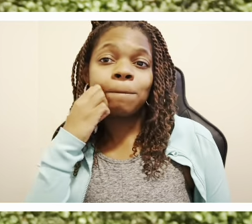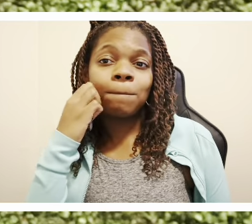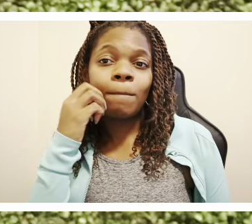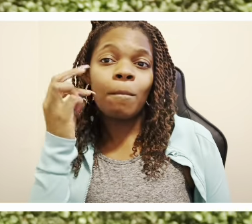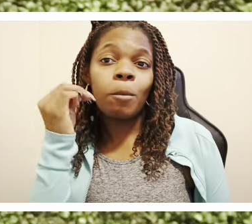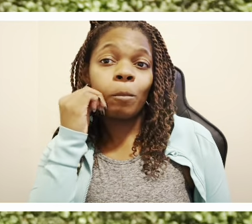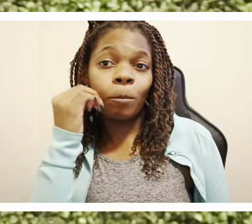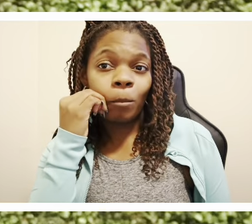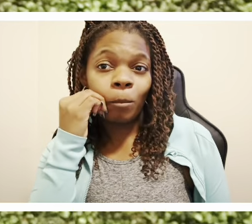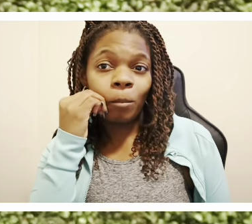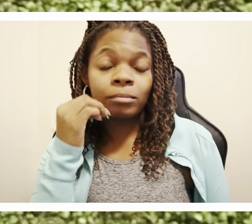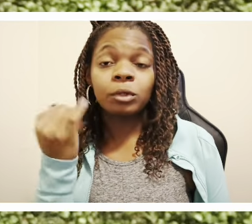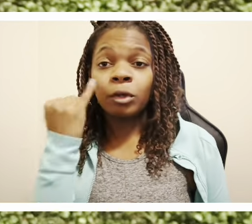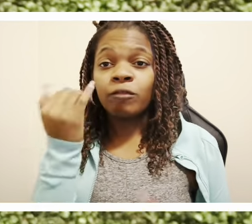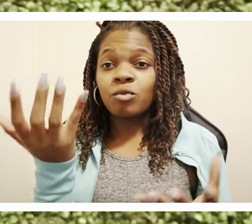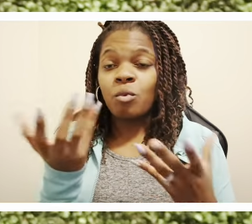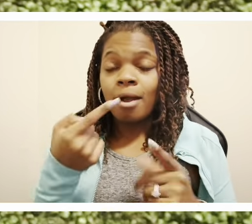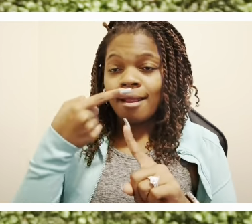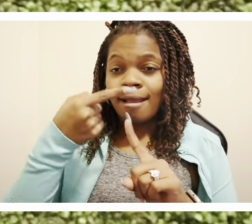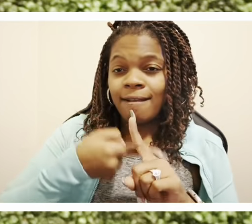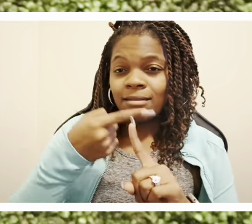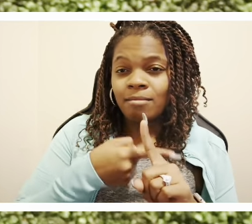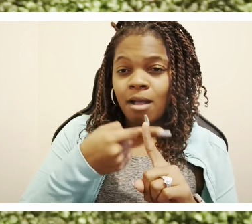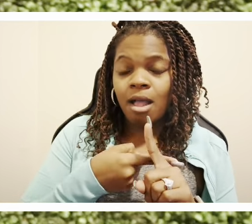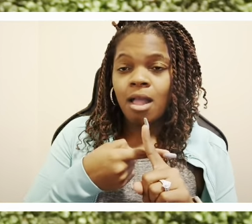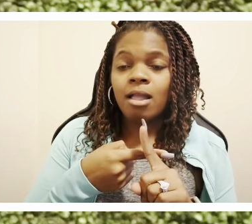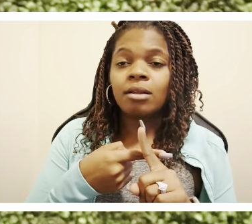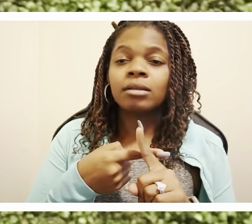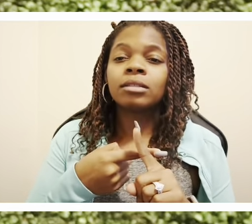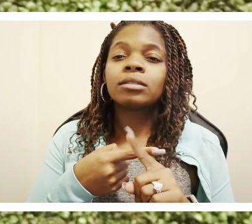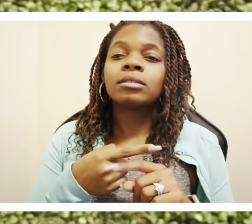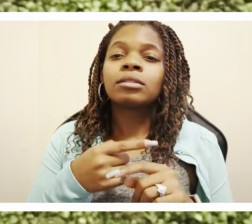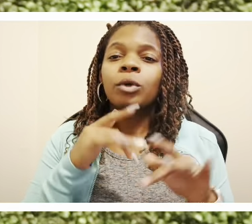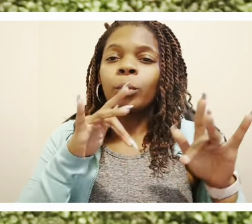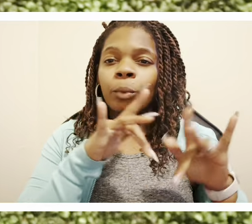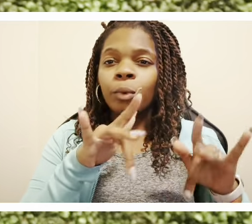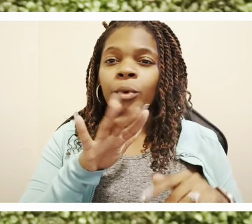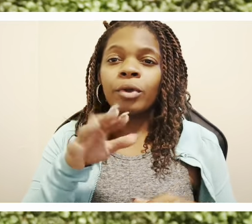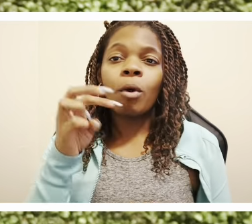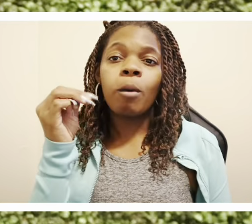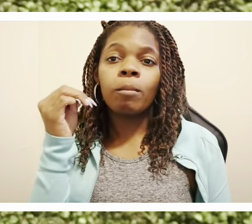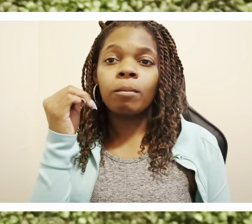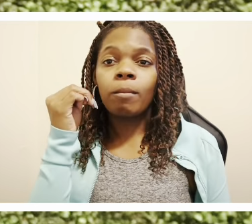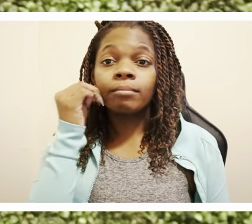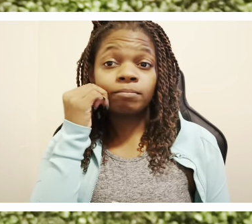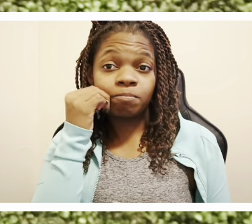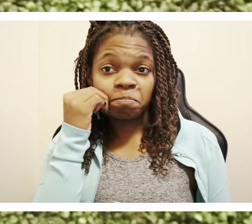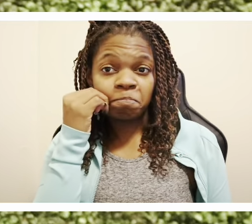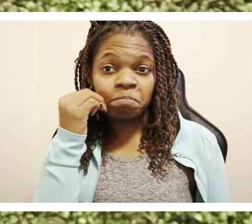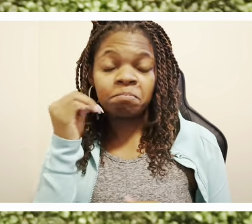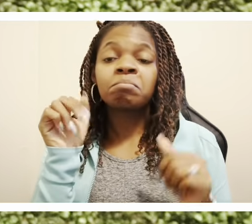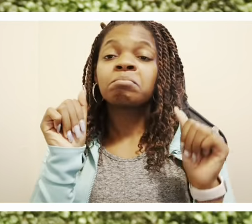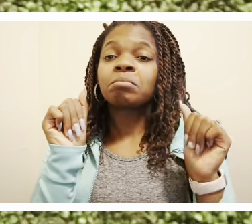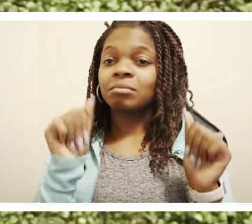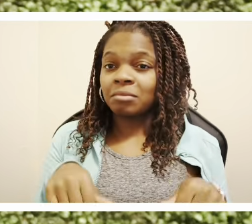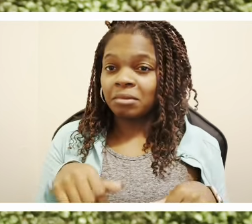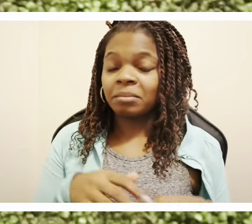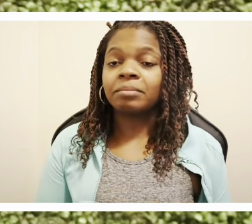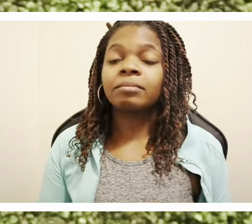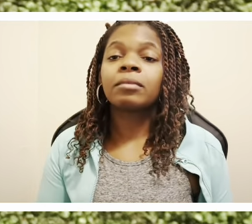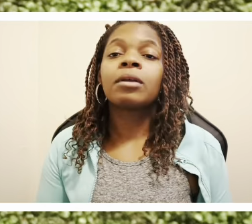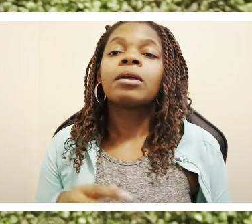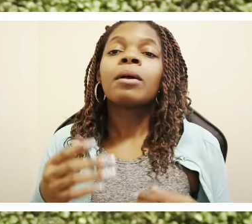with menstrual tracking. So if you want to track your menstrual cycle, both have